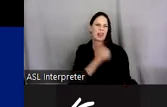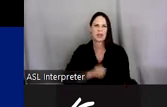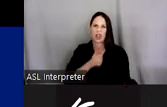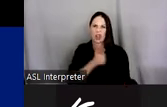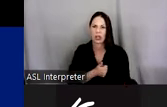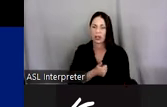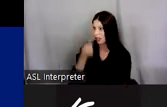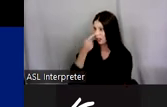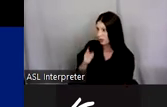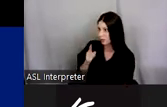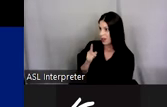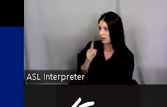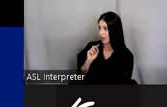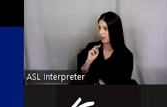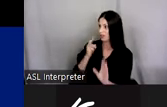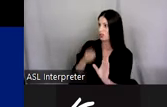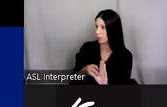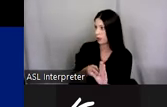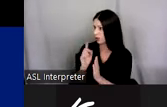in for just a Yeah, second? go ahead. Dr. Rob.